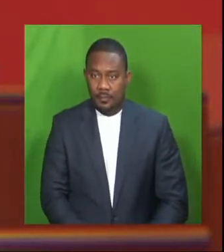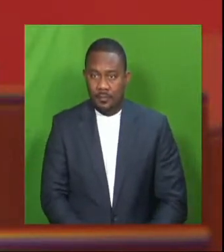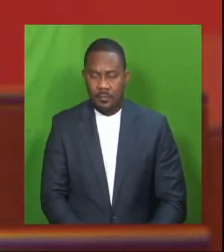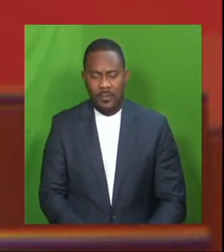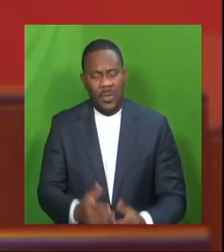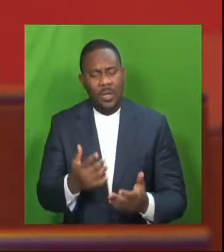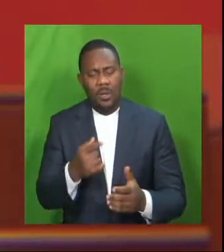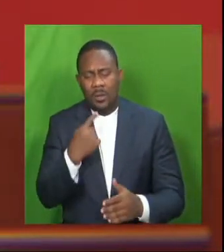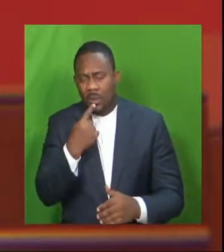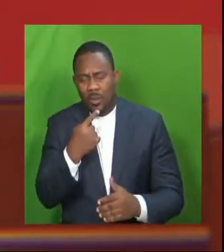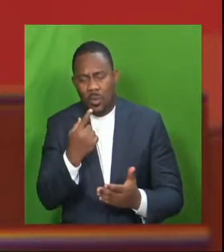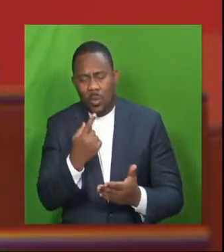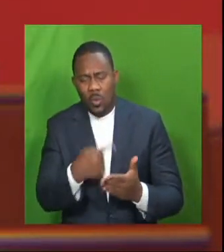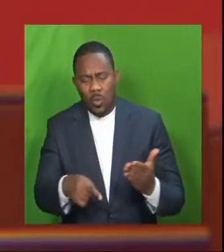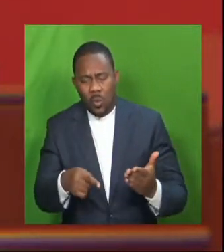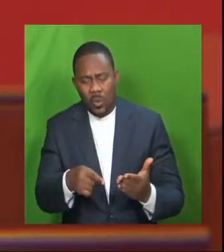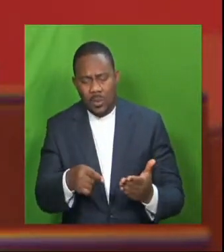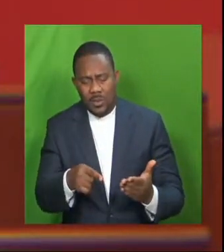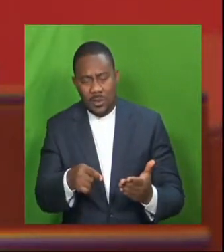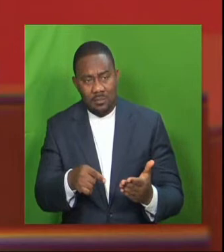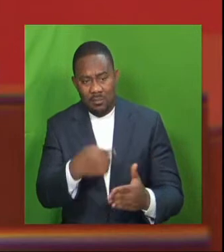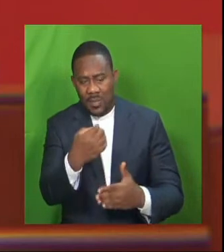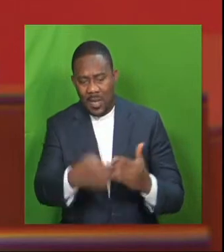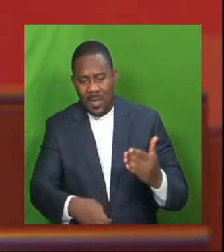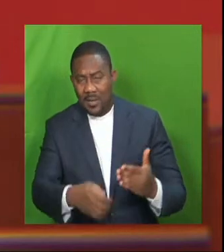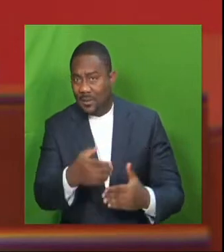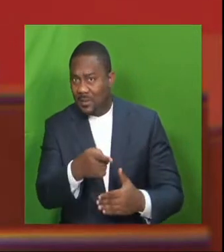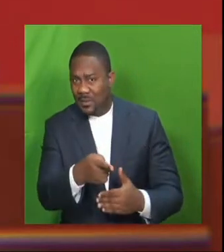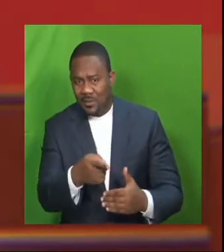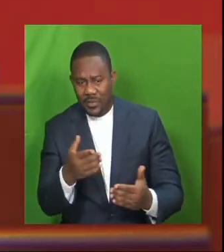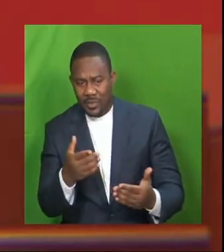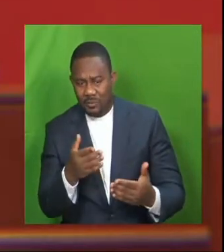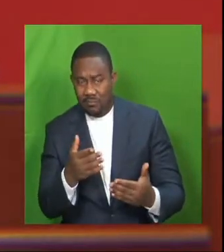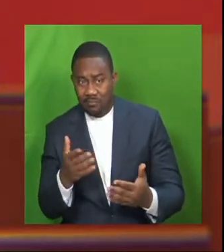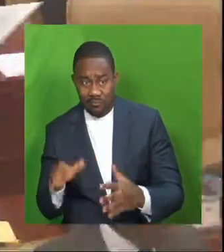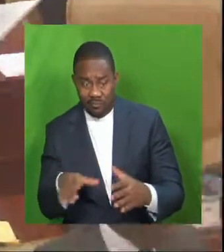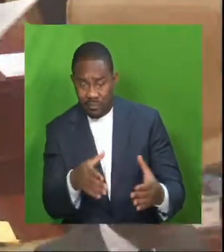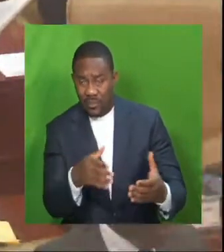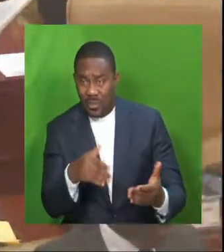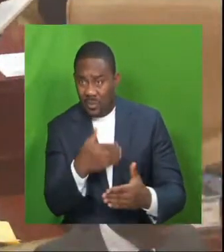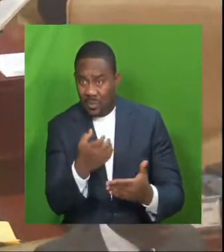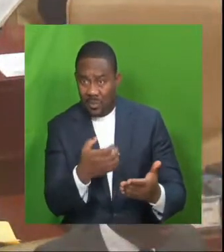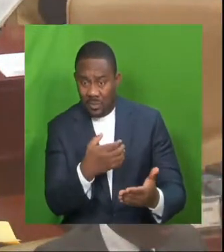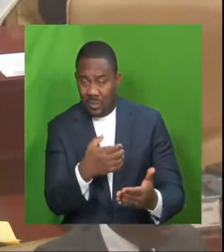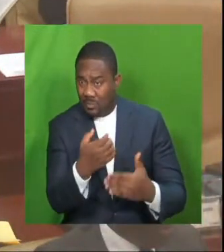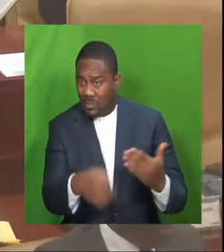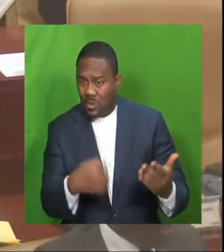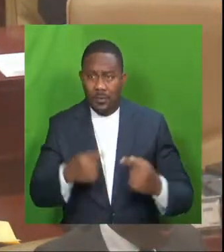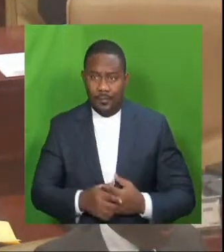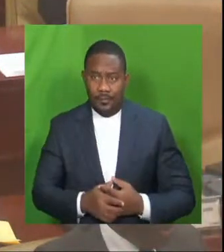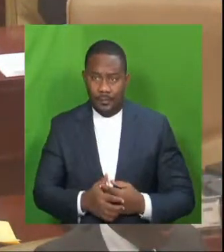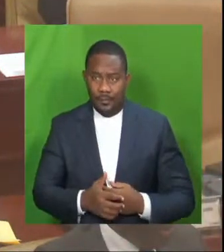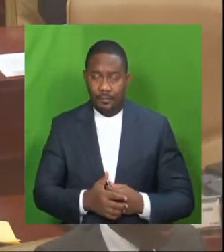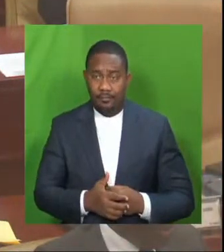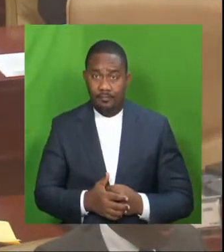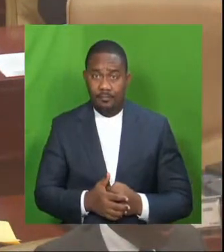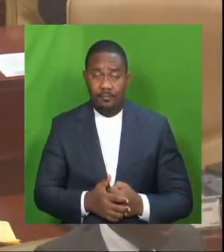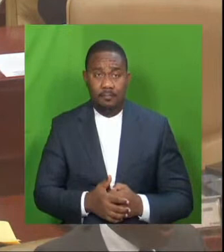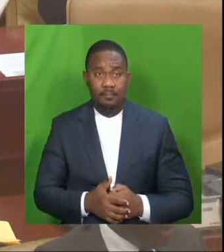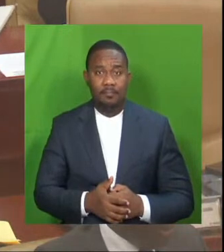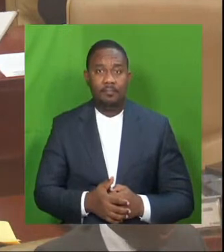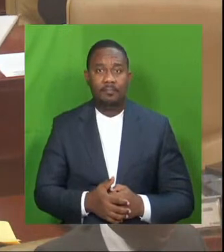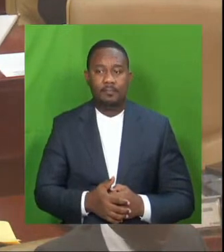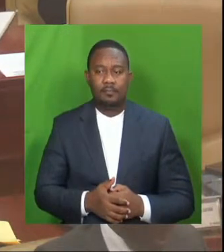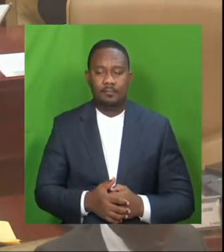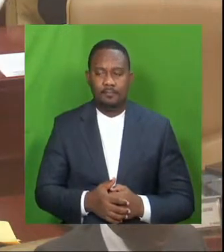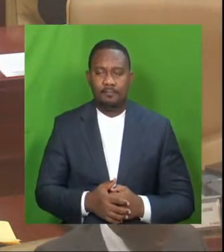Committee? What ends at the Privileges Committee? Who is to declare a